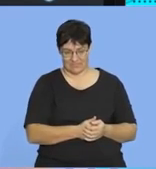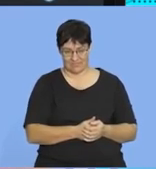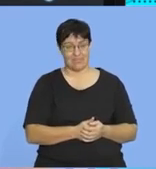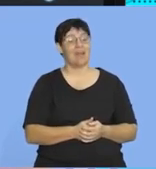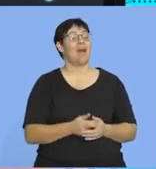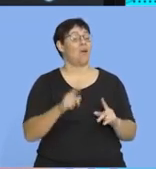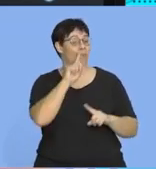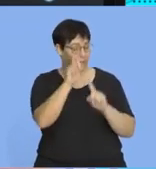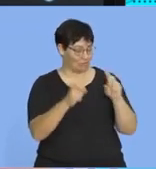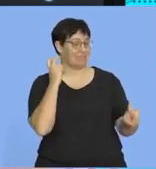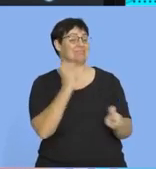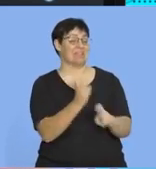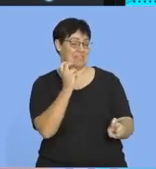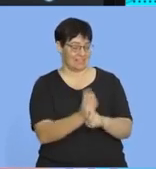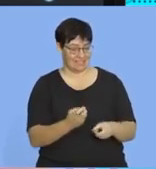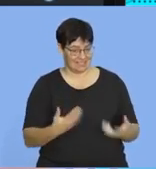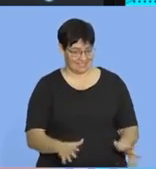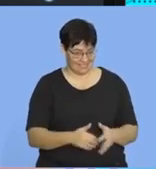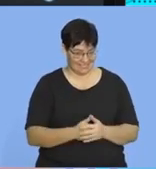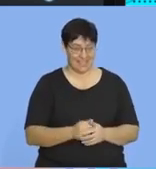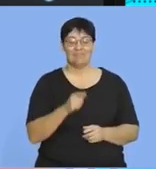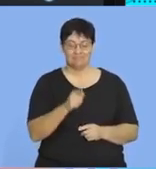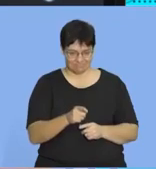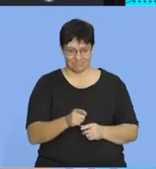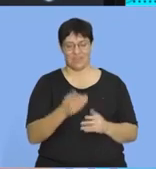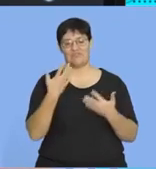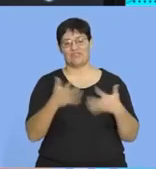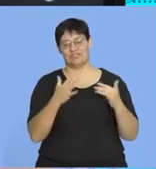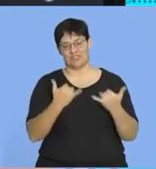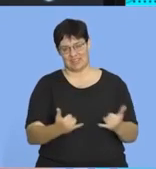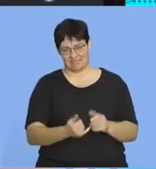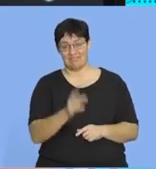we've tackled some difficult questions, and that's